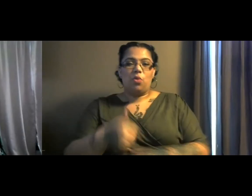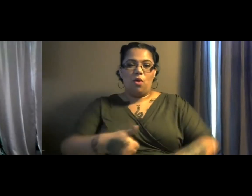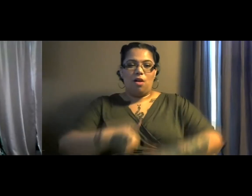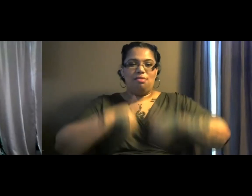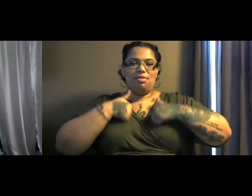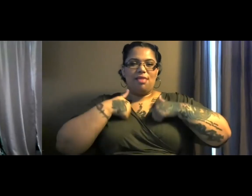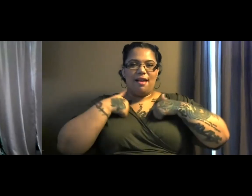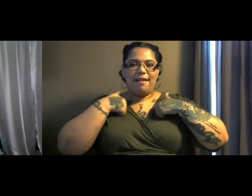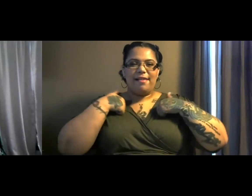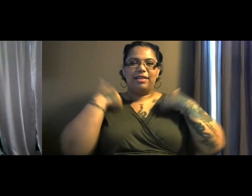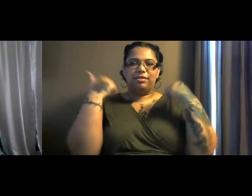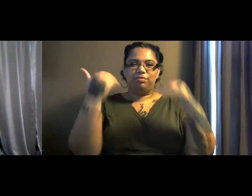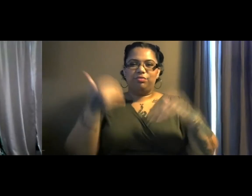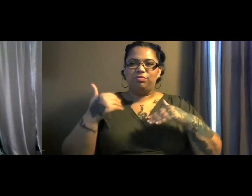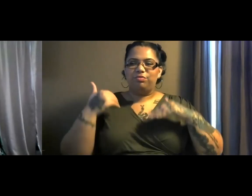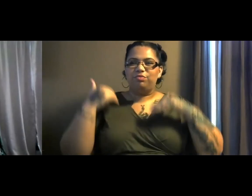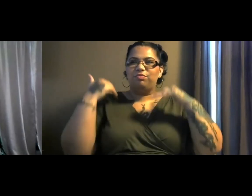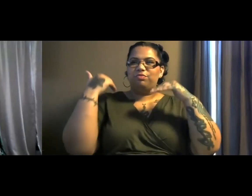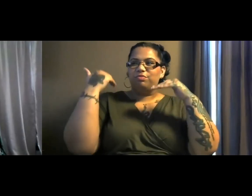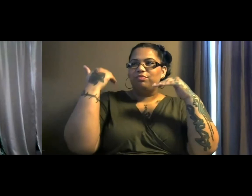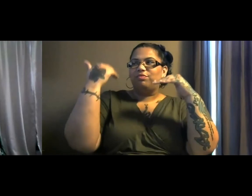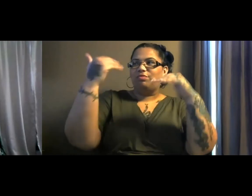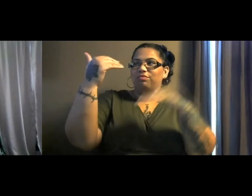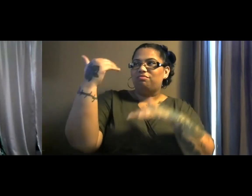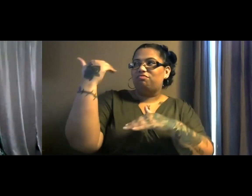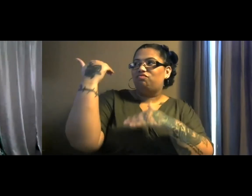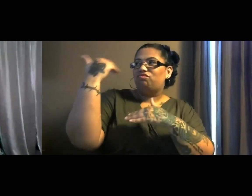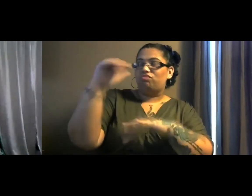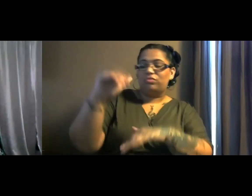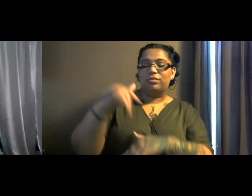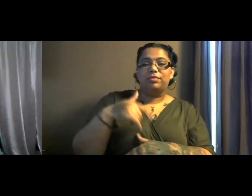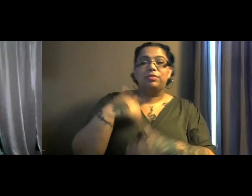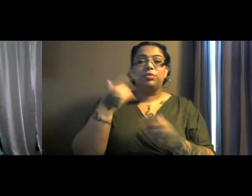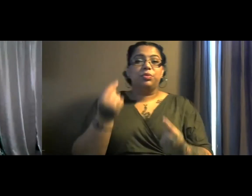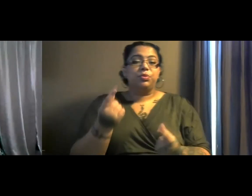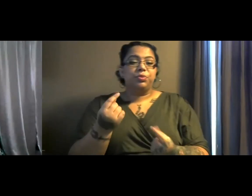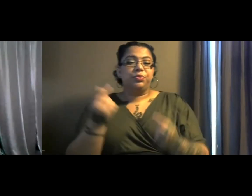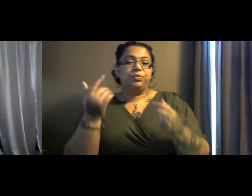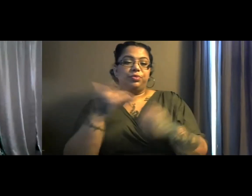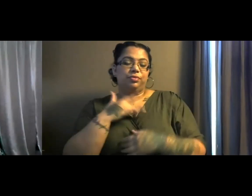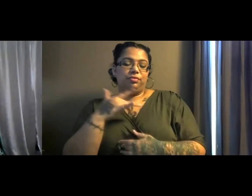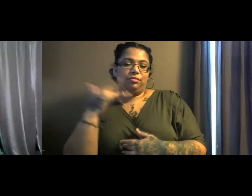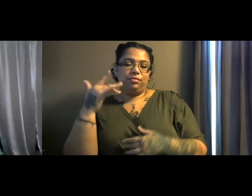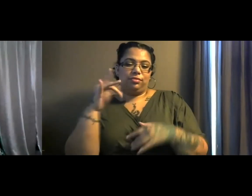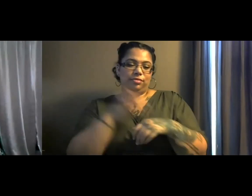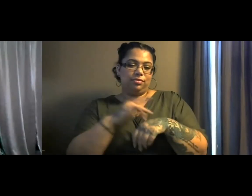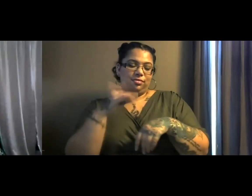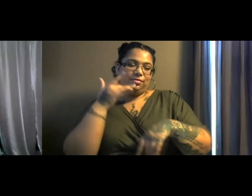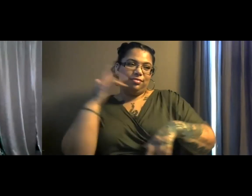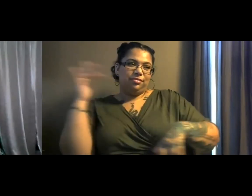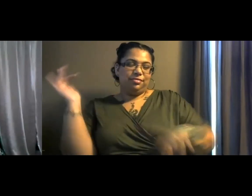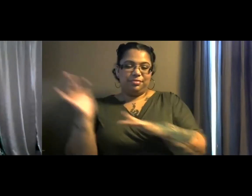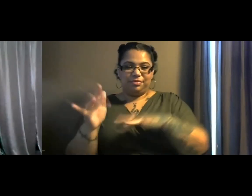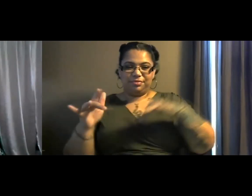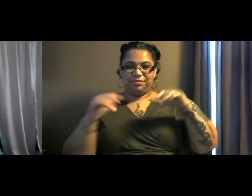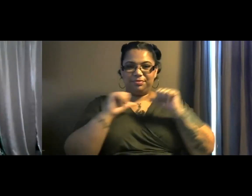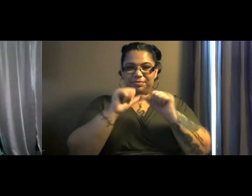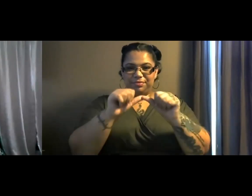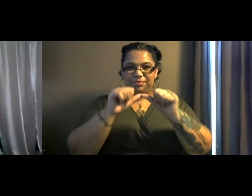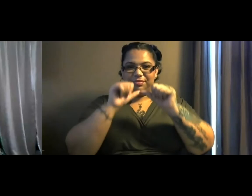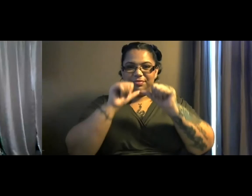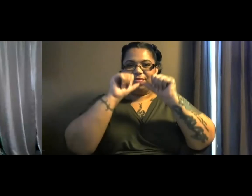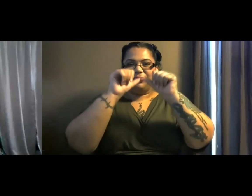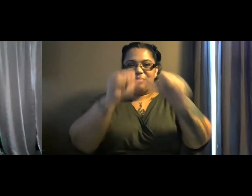the limit. Shine on, oh, shine on.